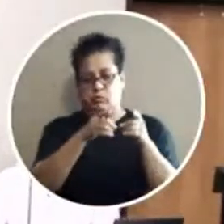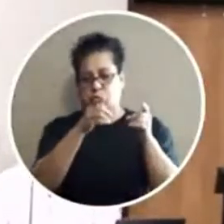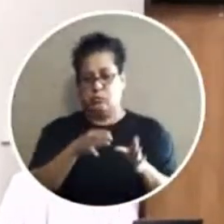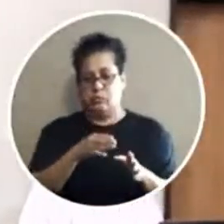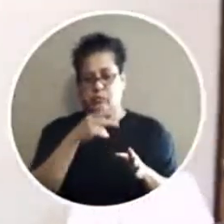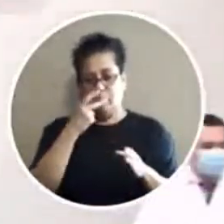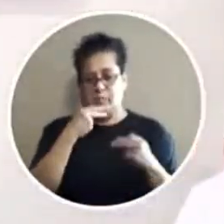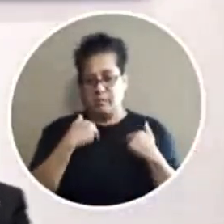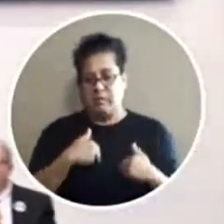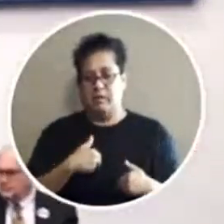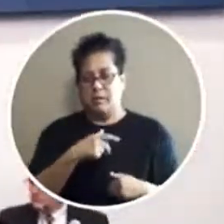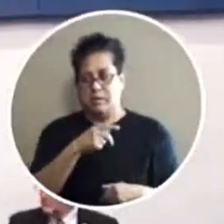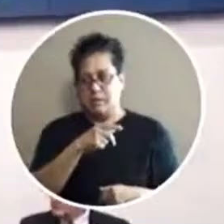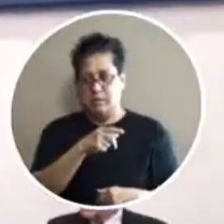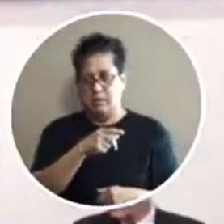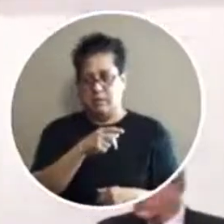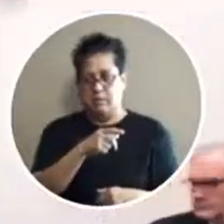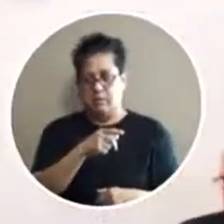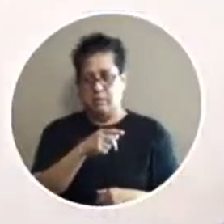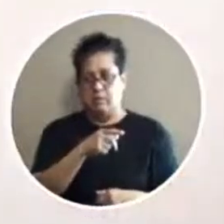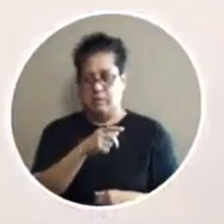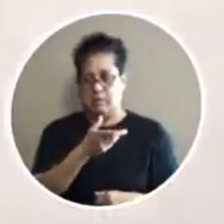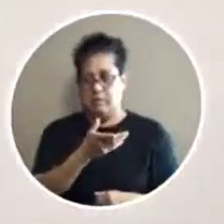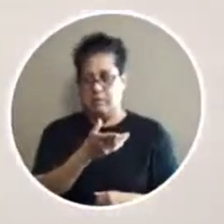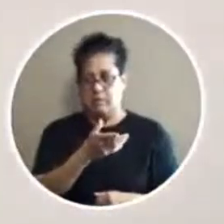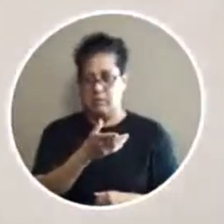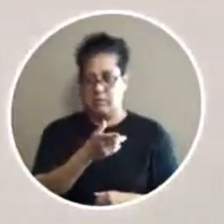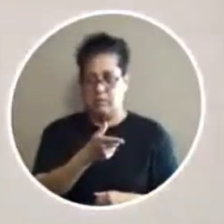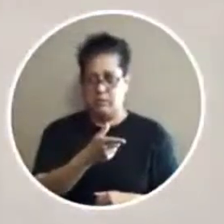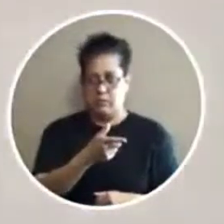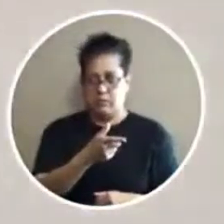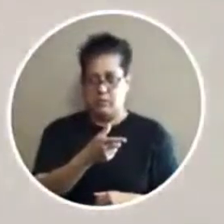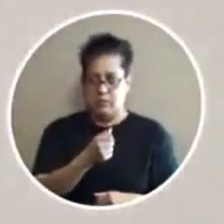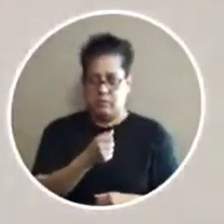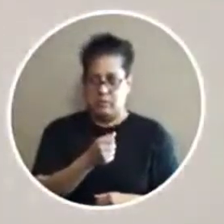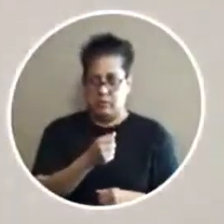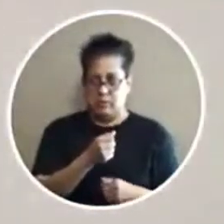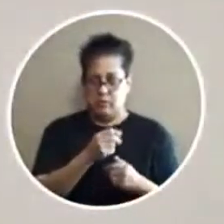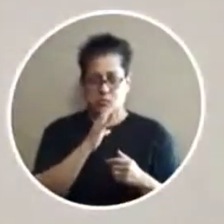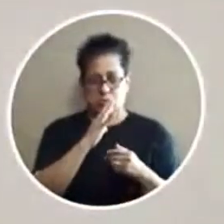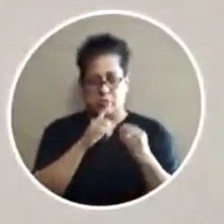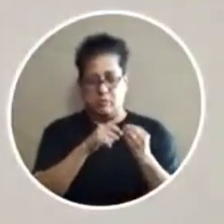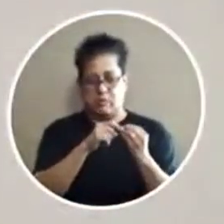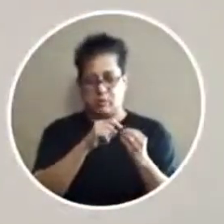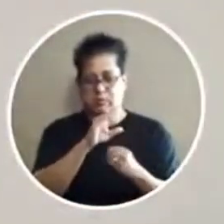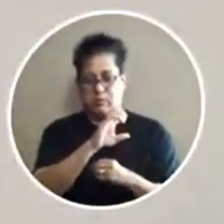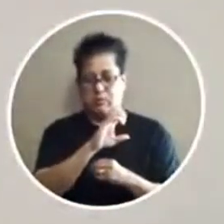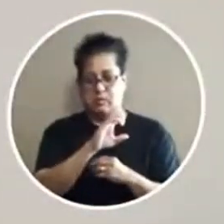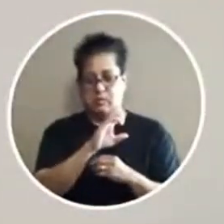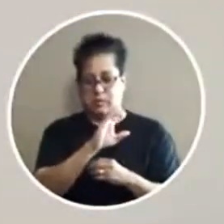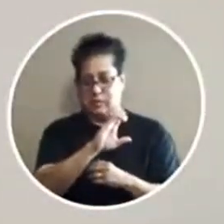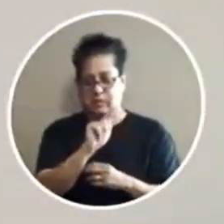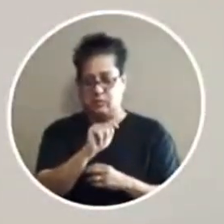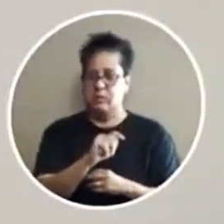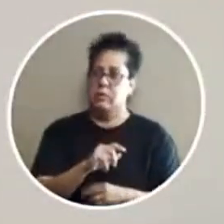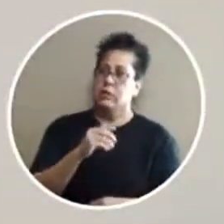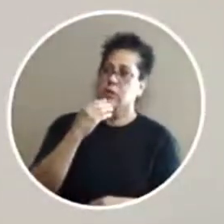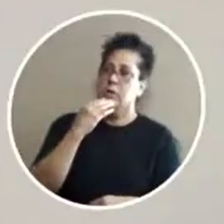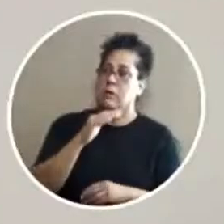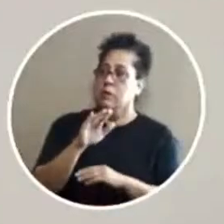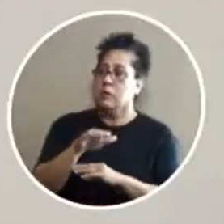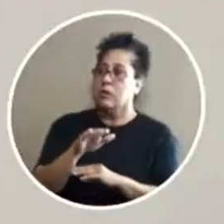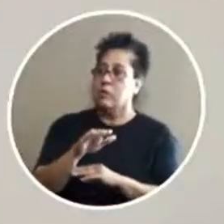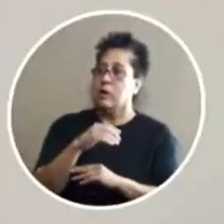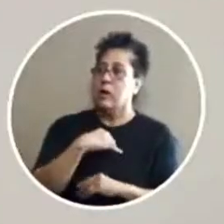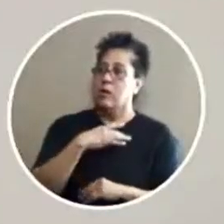Director for Public Health, if you could speak to us with regard to contact tracing. Yes, of course. Good afternoon, everyone.